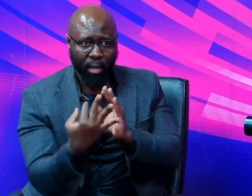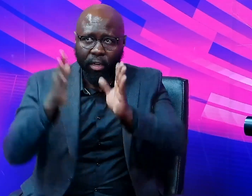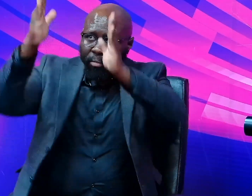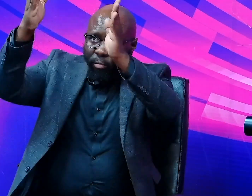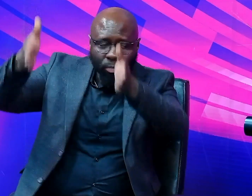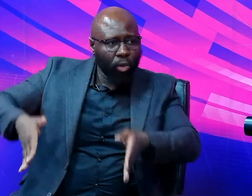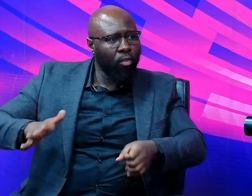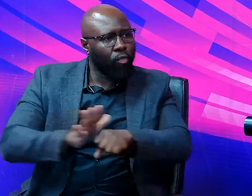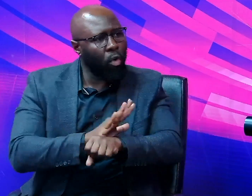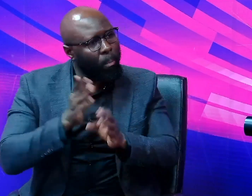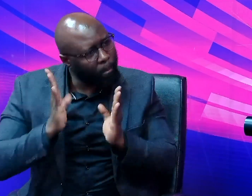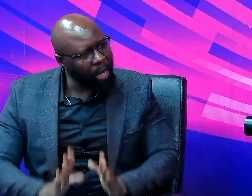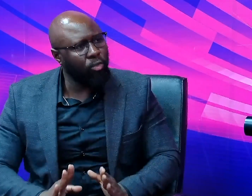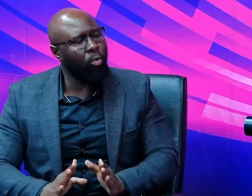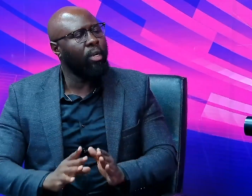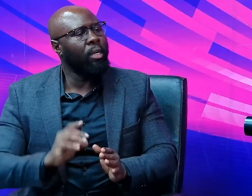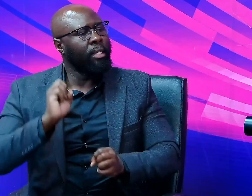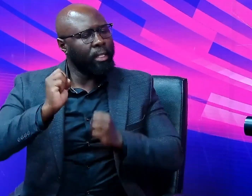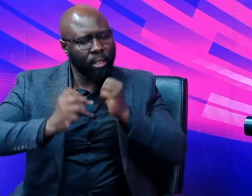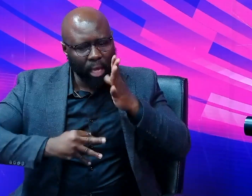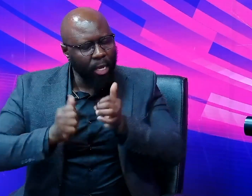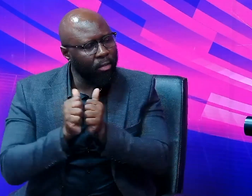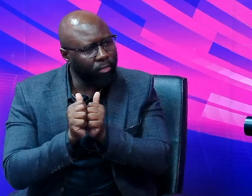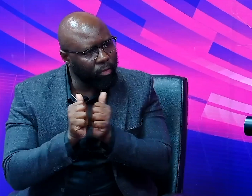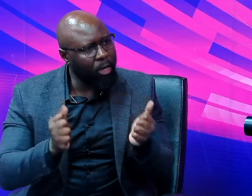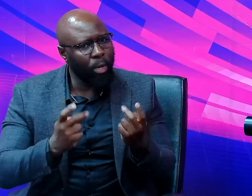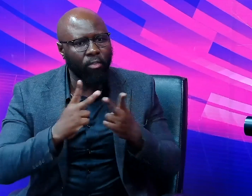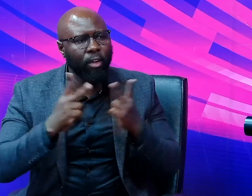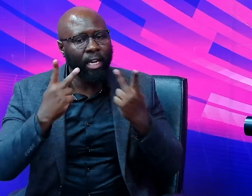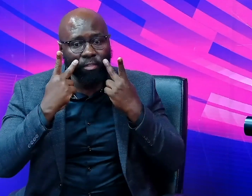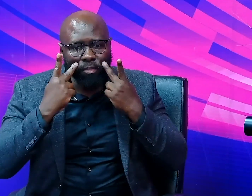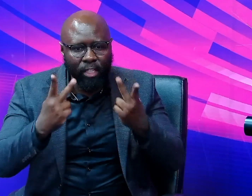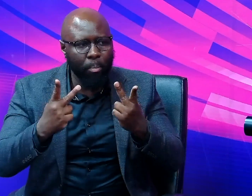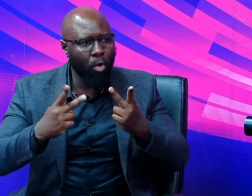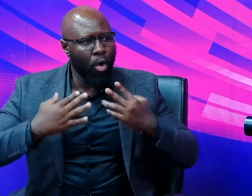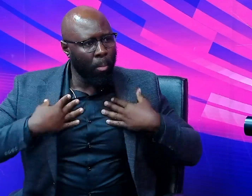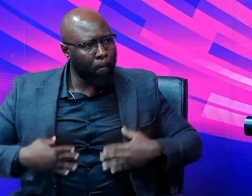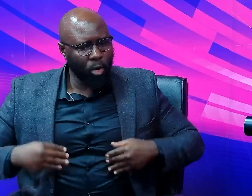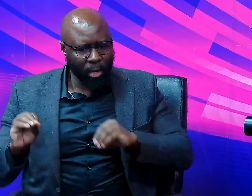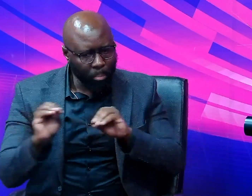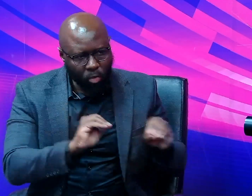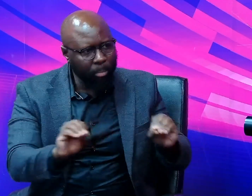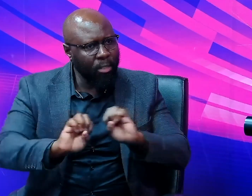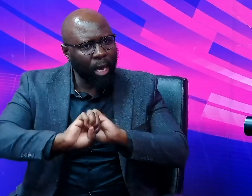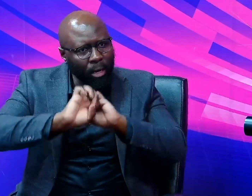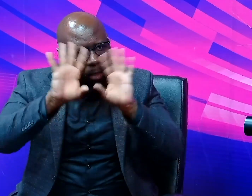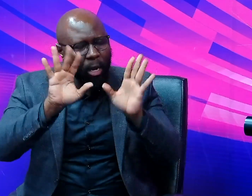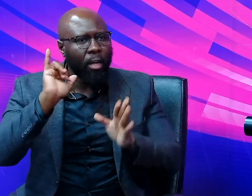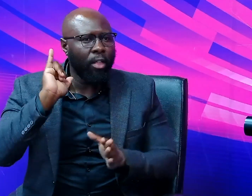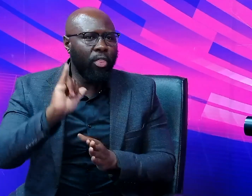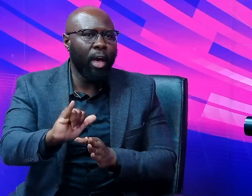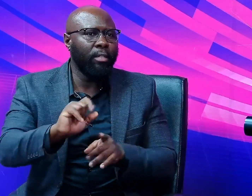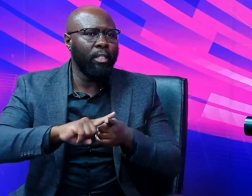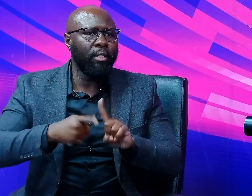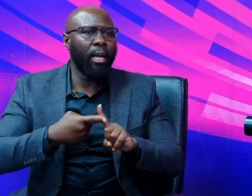like maybe not a full screen, but maybe a third. That you have a person signing very well, and very visible. Their